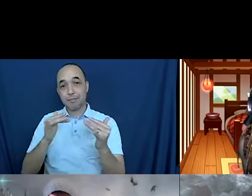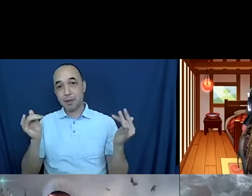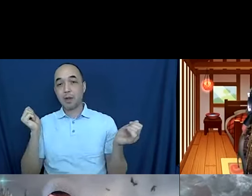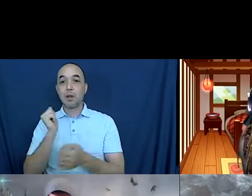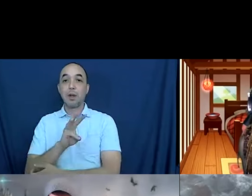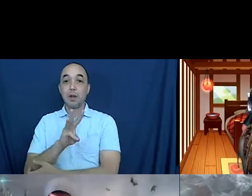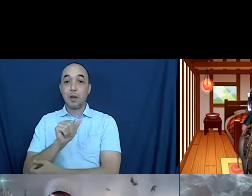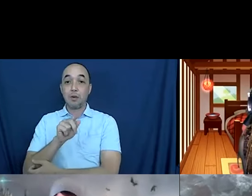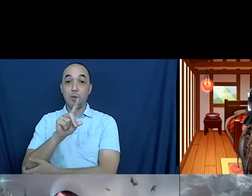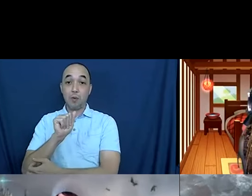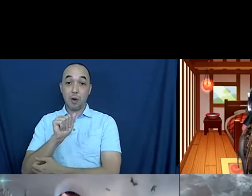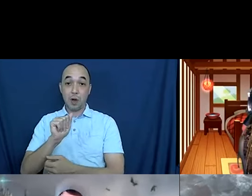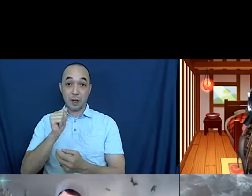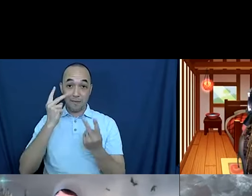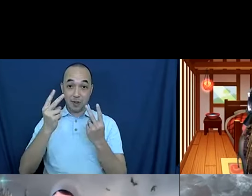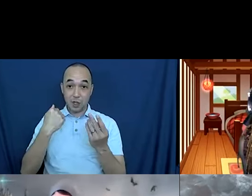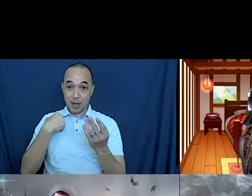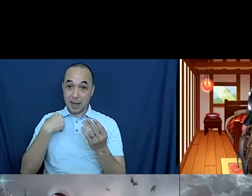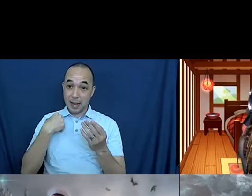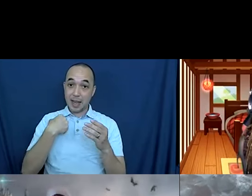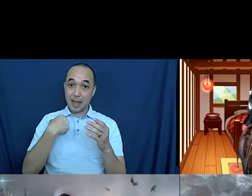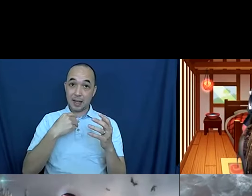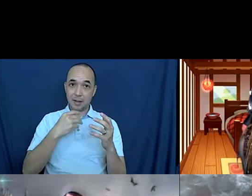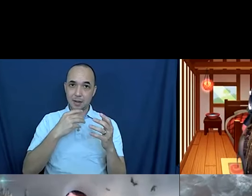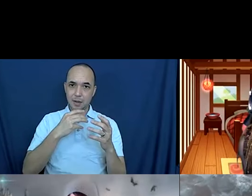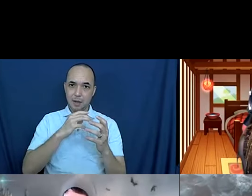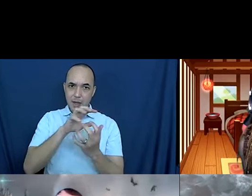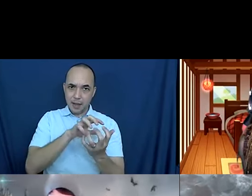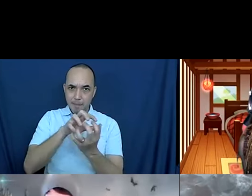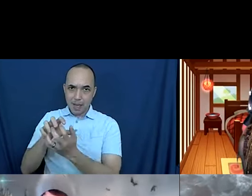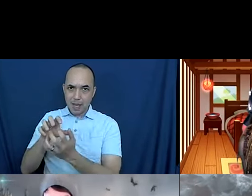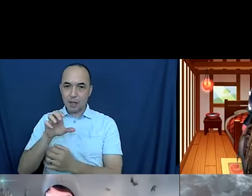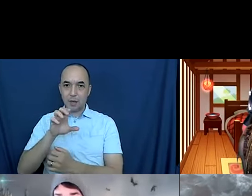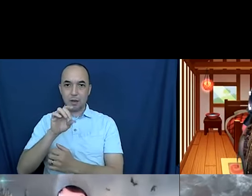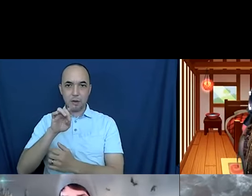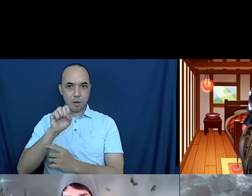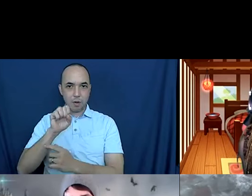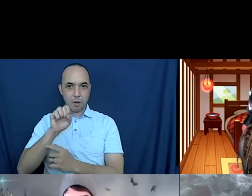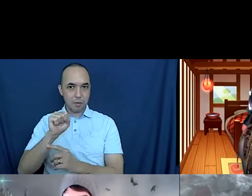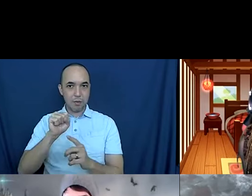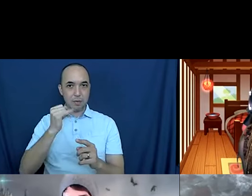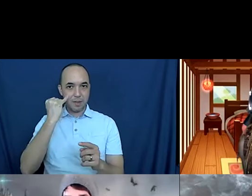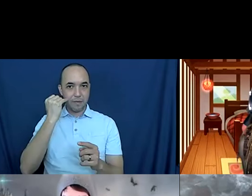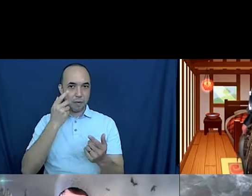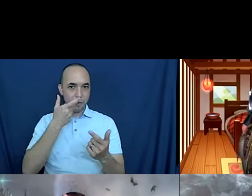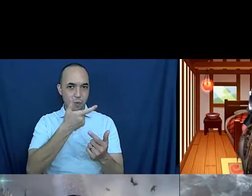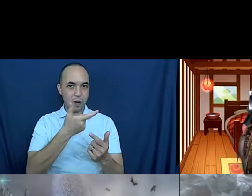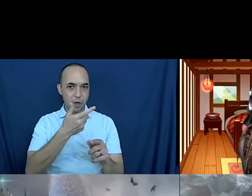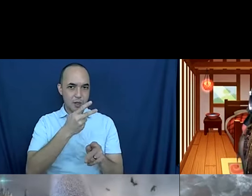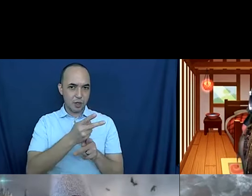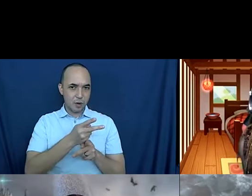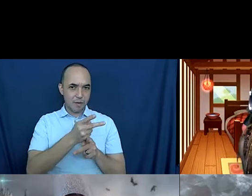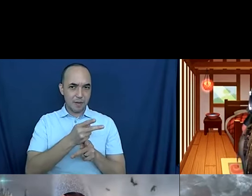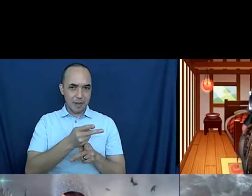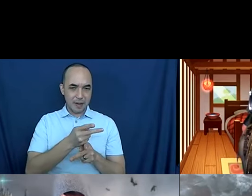WandaVision had a bunch of embedded codes, though. If you watch WandaVision carefully, they have a bunch of embedded hidden codes. There's